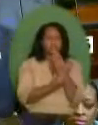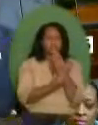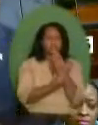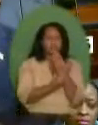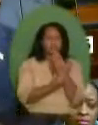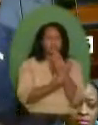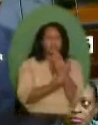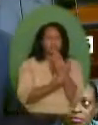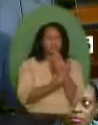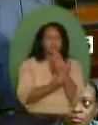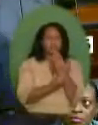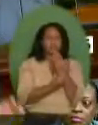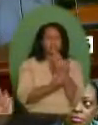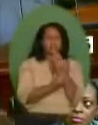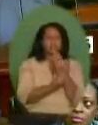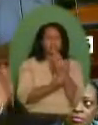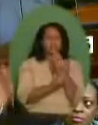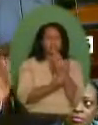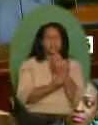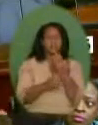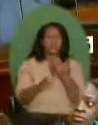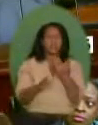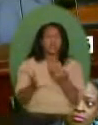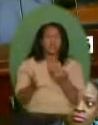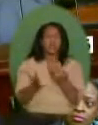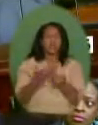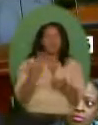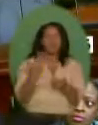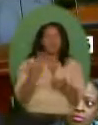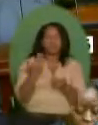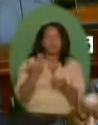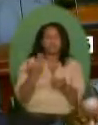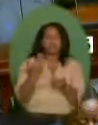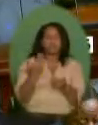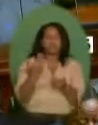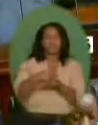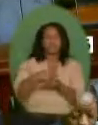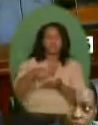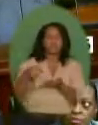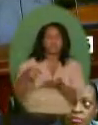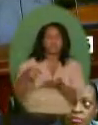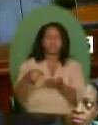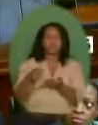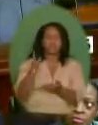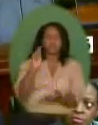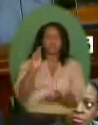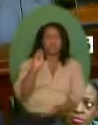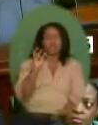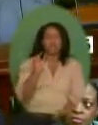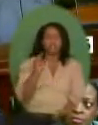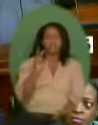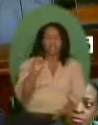Almost, thank you, Mr. Speaker, almost signed, sealed, and delivered to RGM in